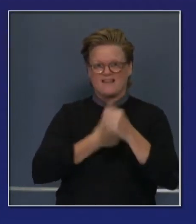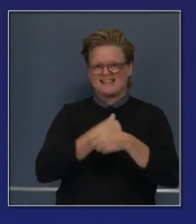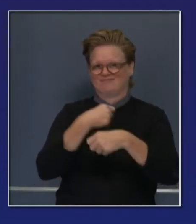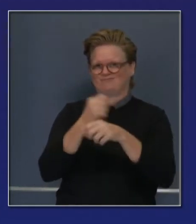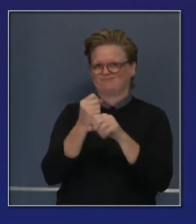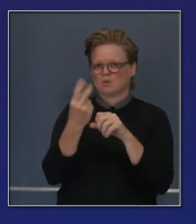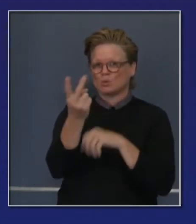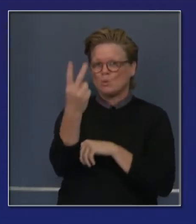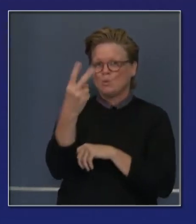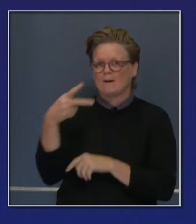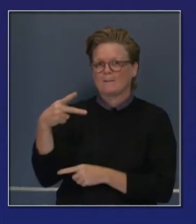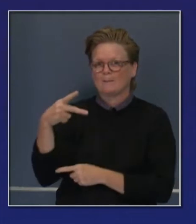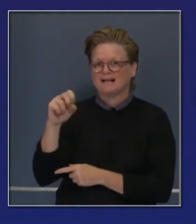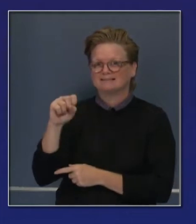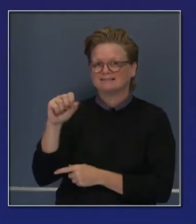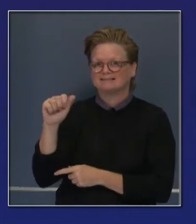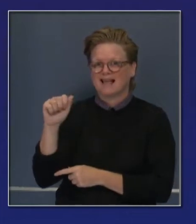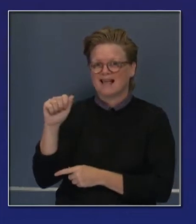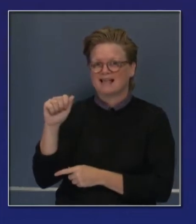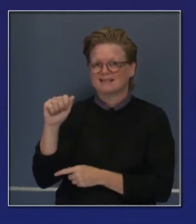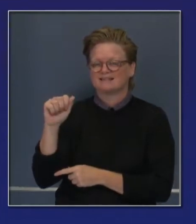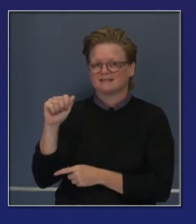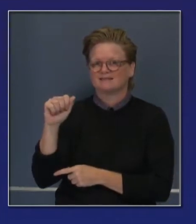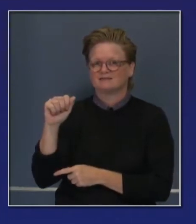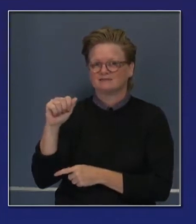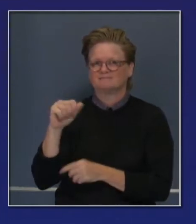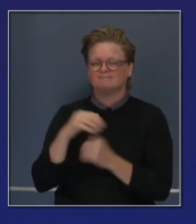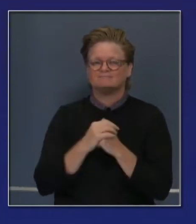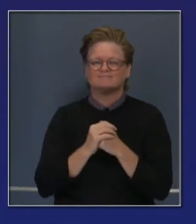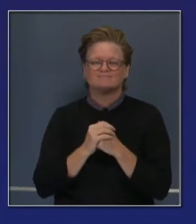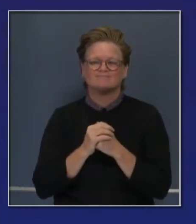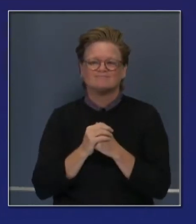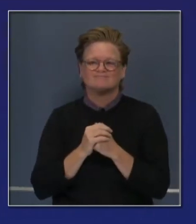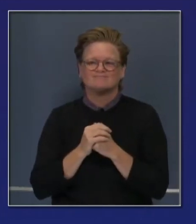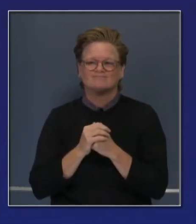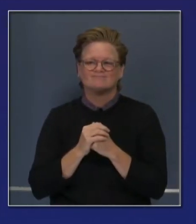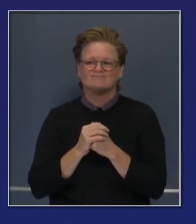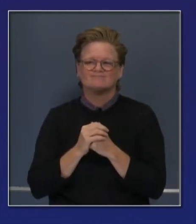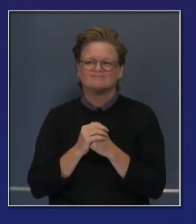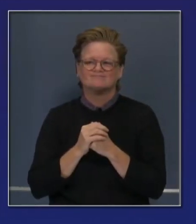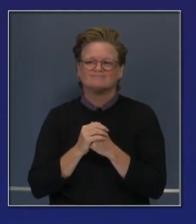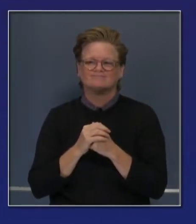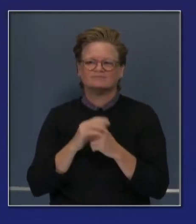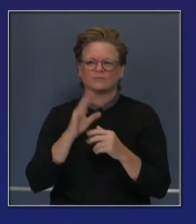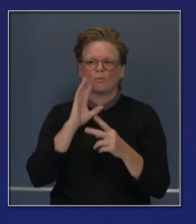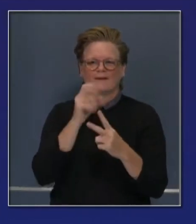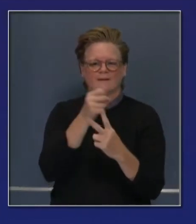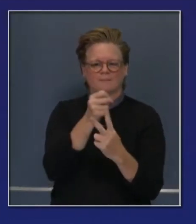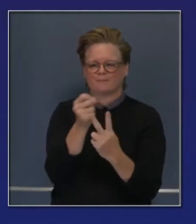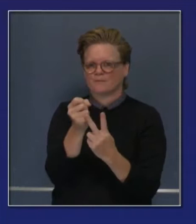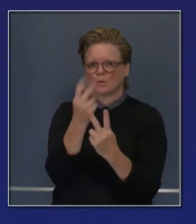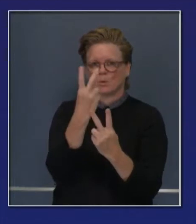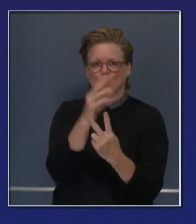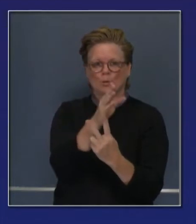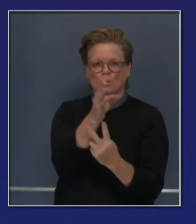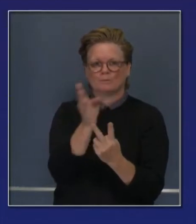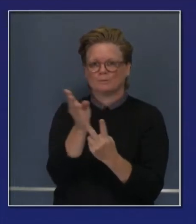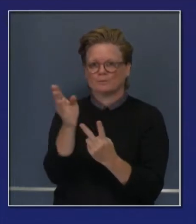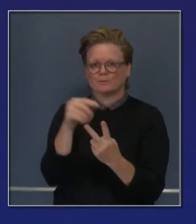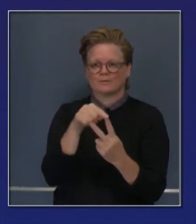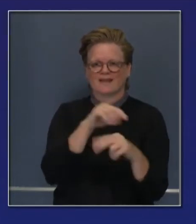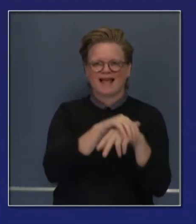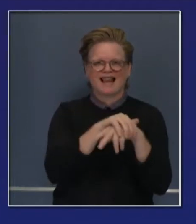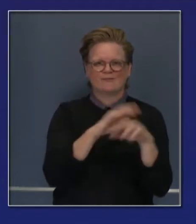very targeted and are also highlighting in that target a